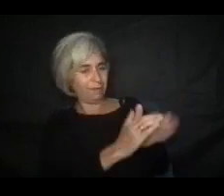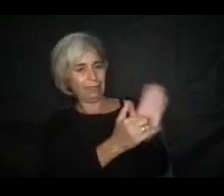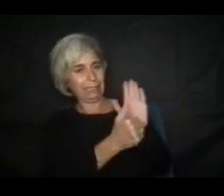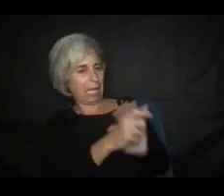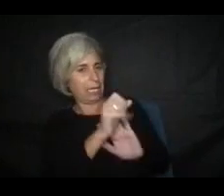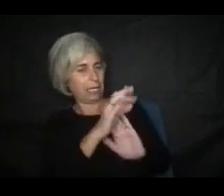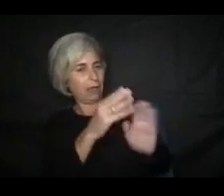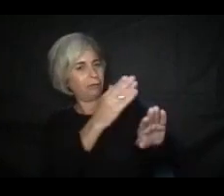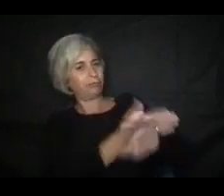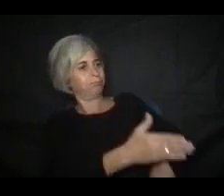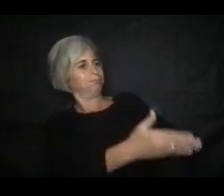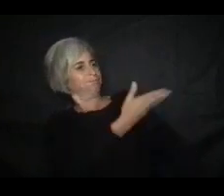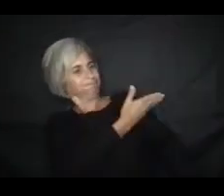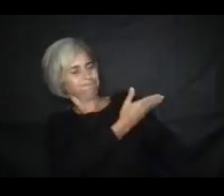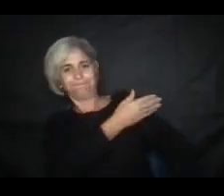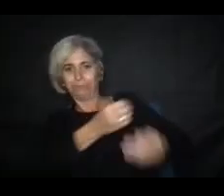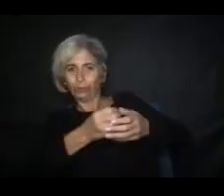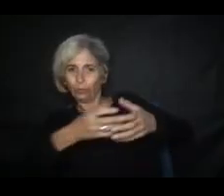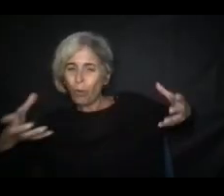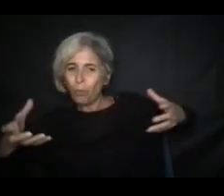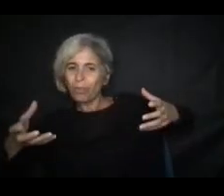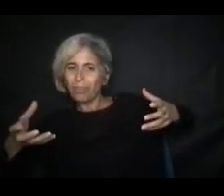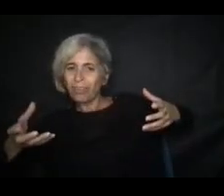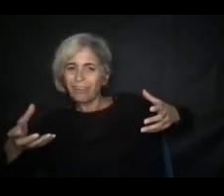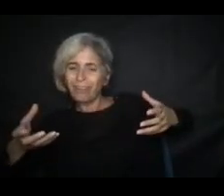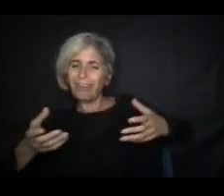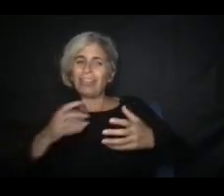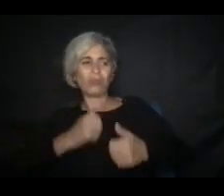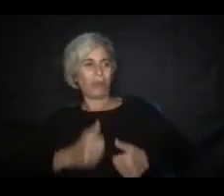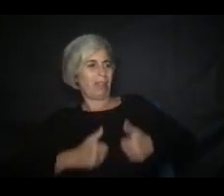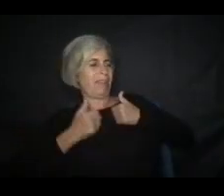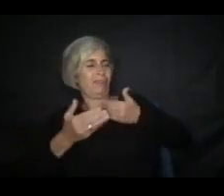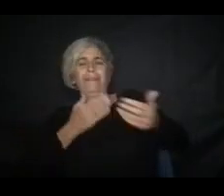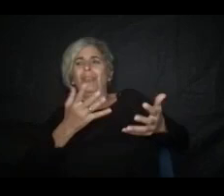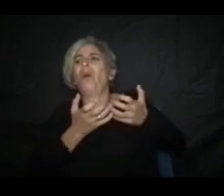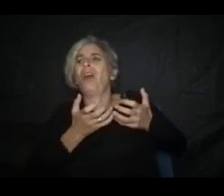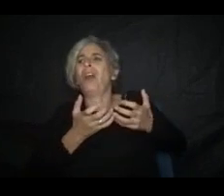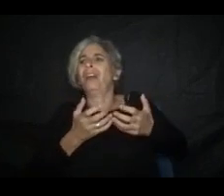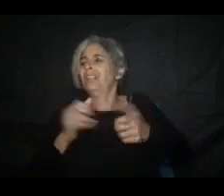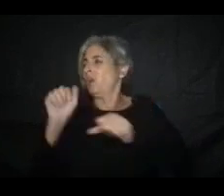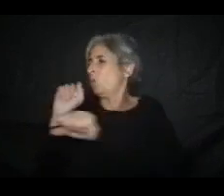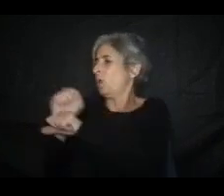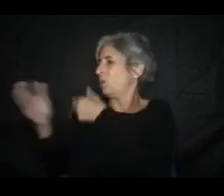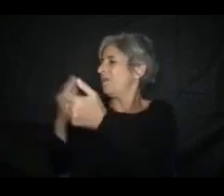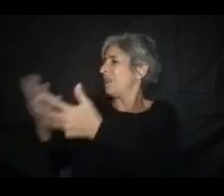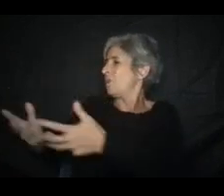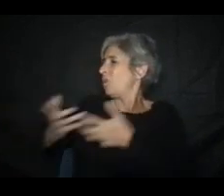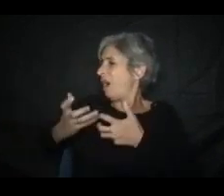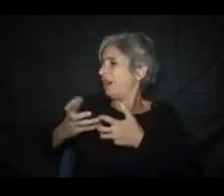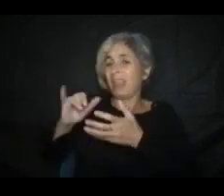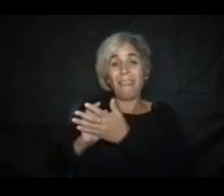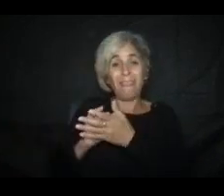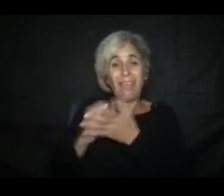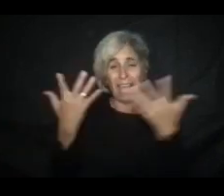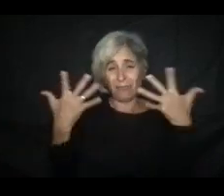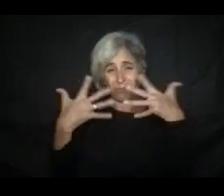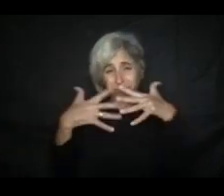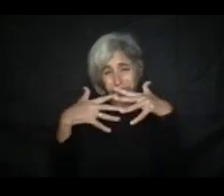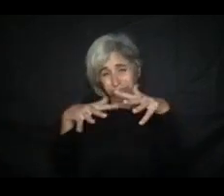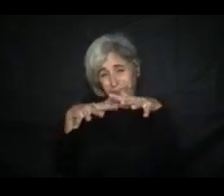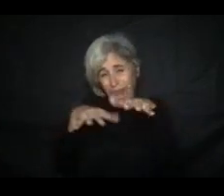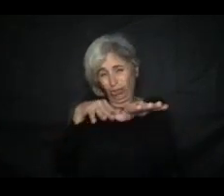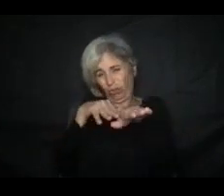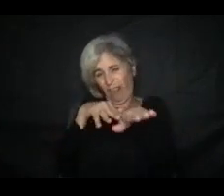prosperity that allows people to live where they want and work where they want. And that congestion somewhat of the